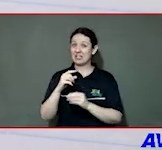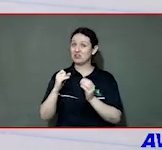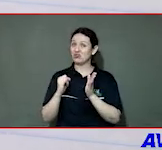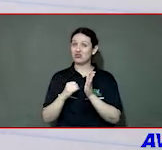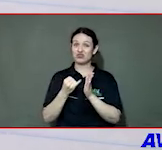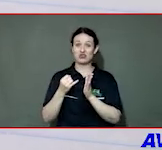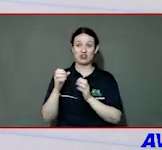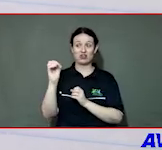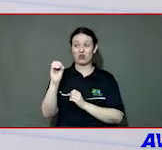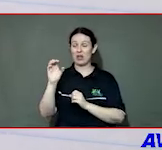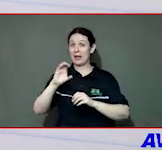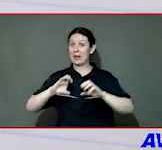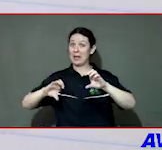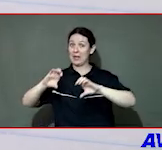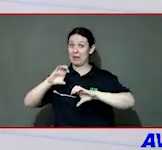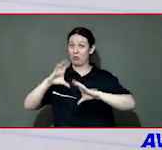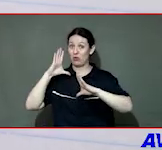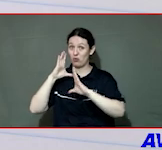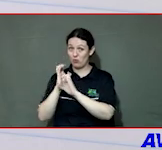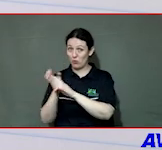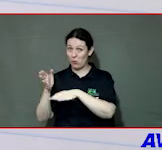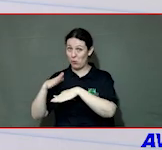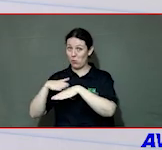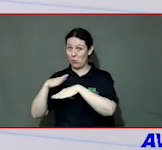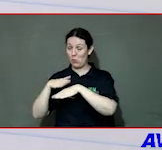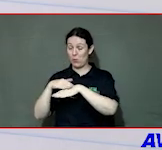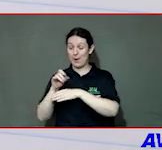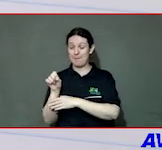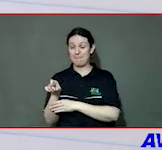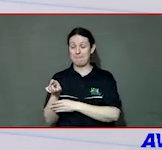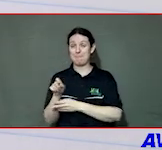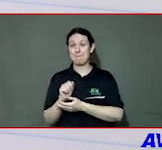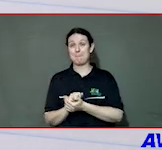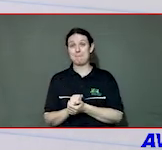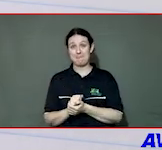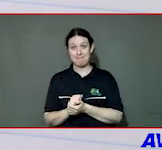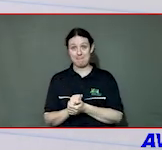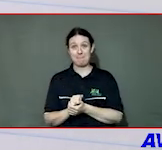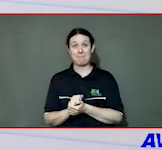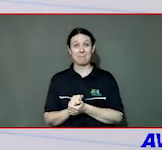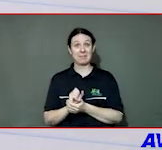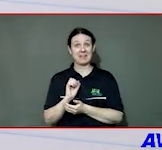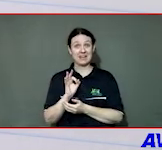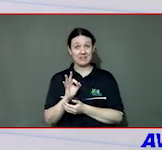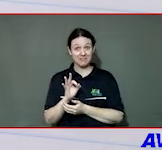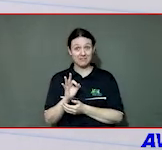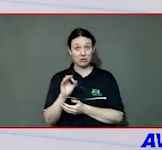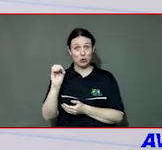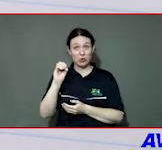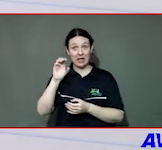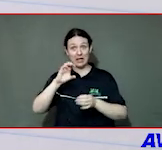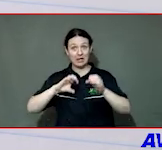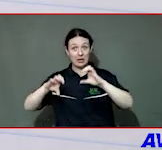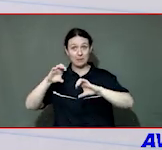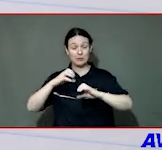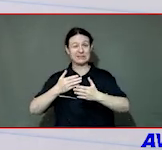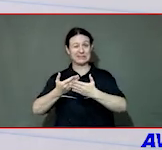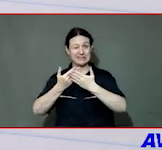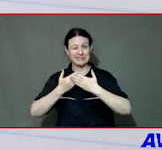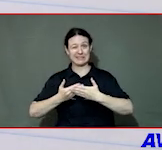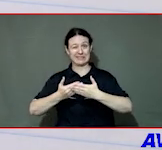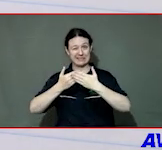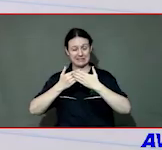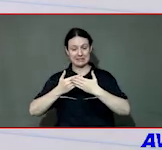organic chemistry. So boys and girls, what do I want to tell you about that? If you study your organic chemistry, which